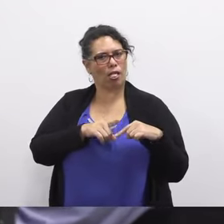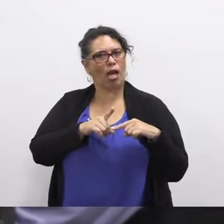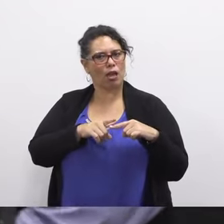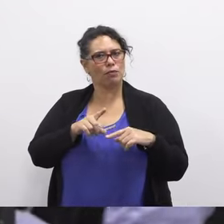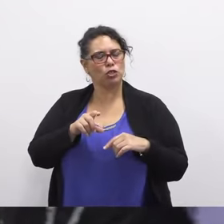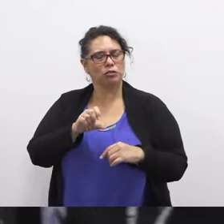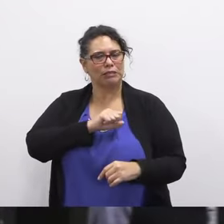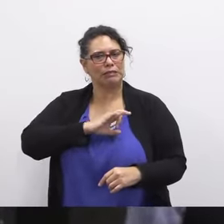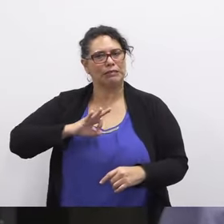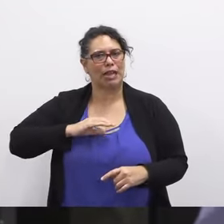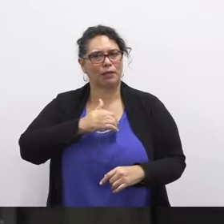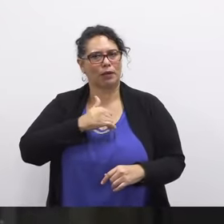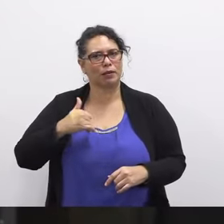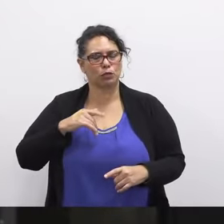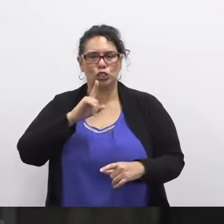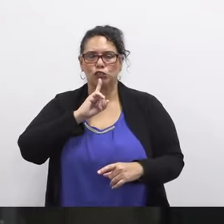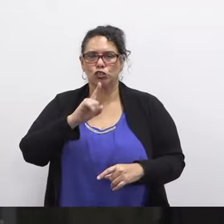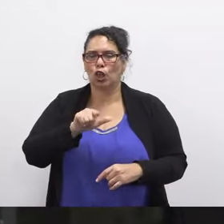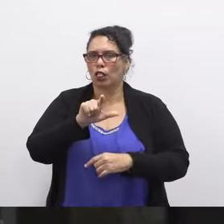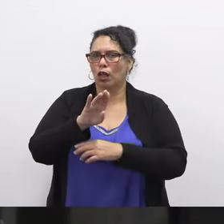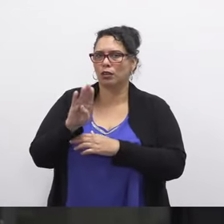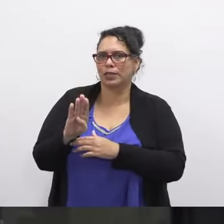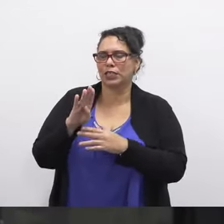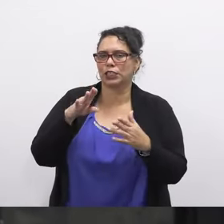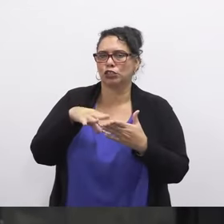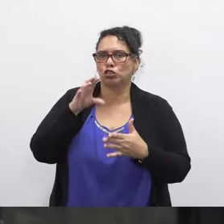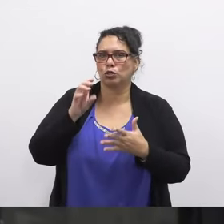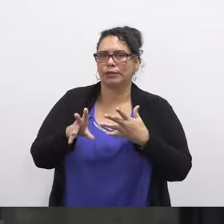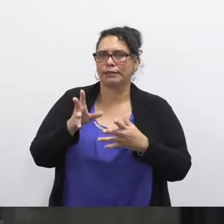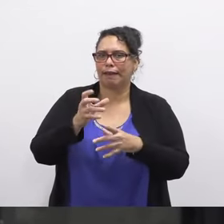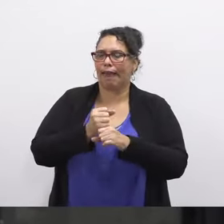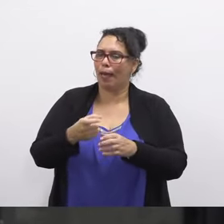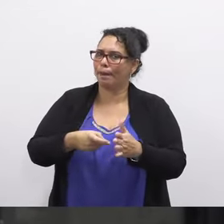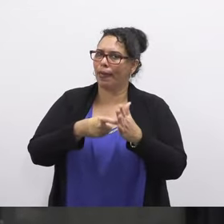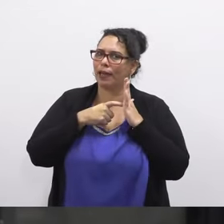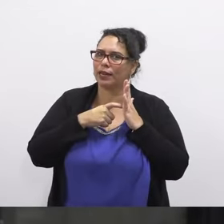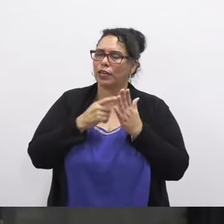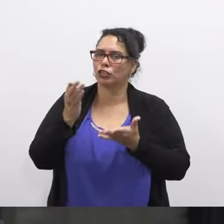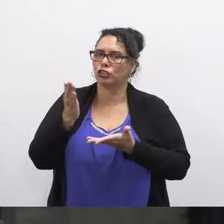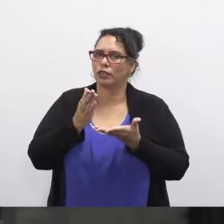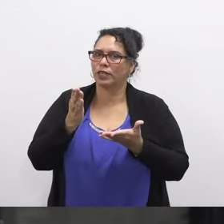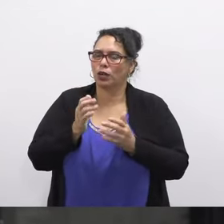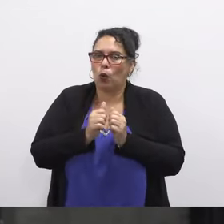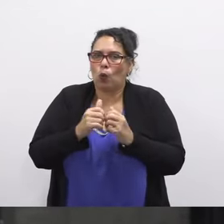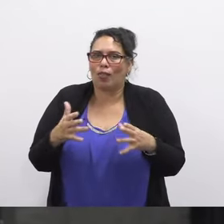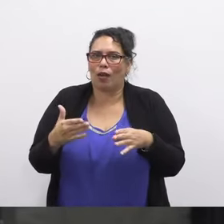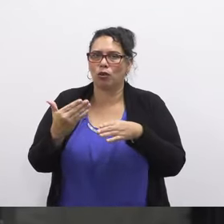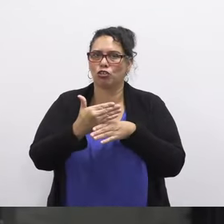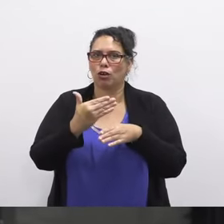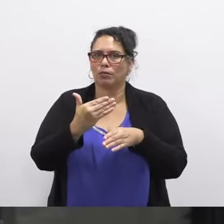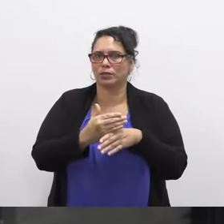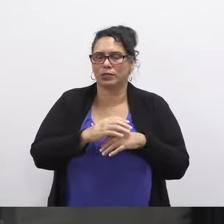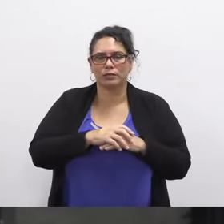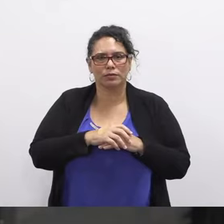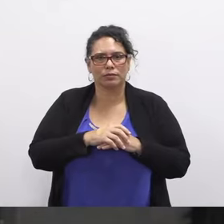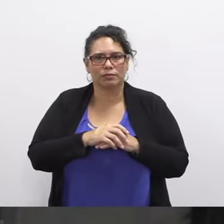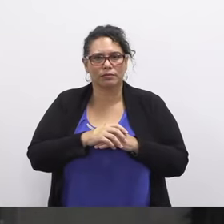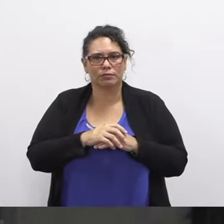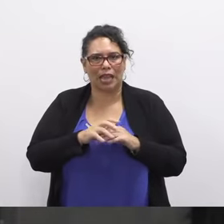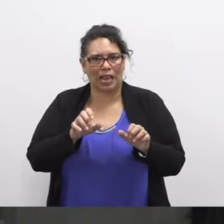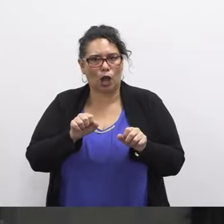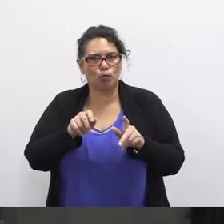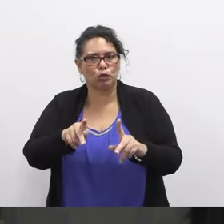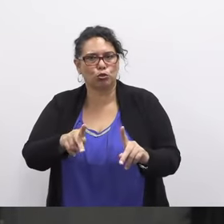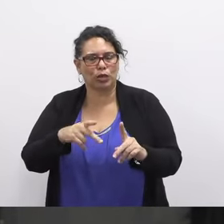Unified students to receive their mandated services and uninterrupted opportunity to